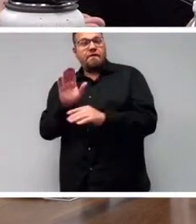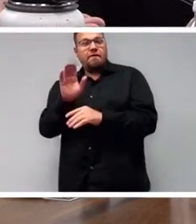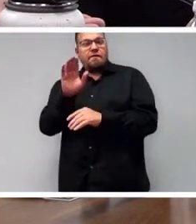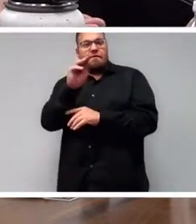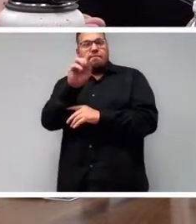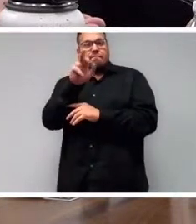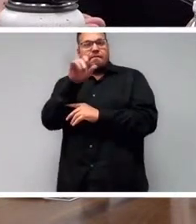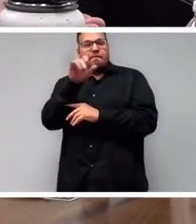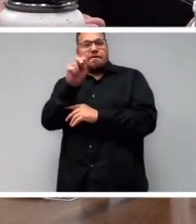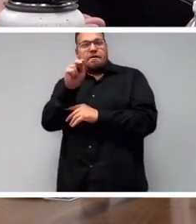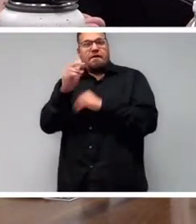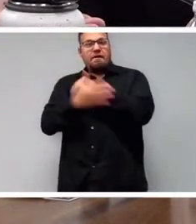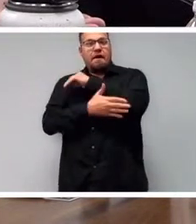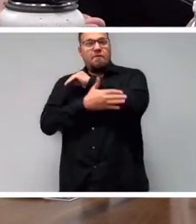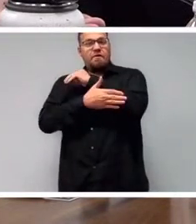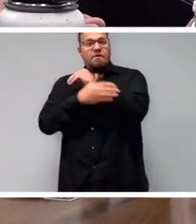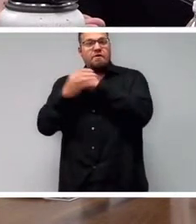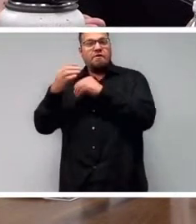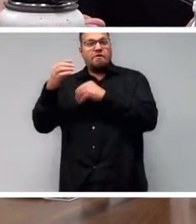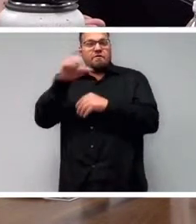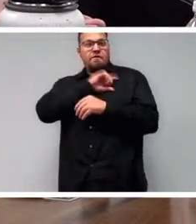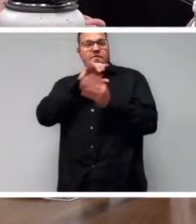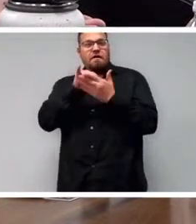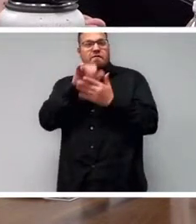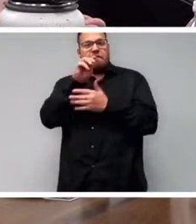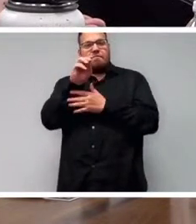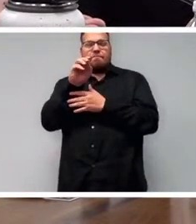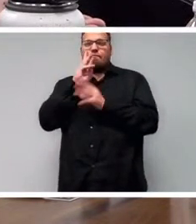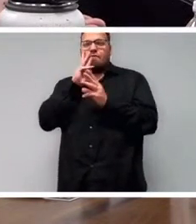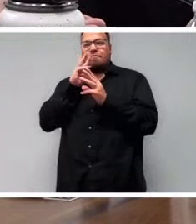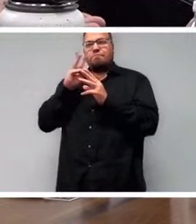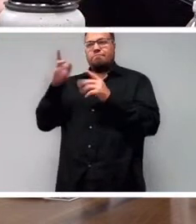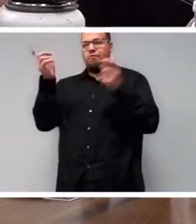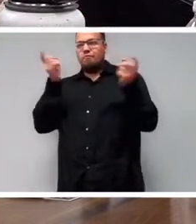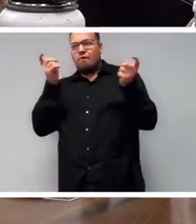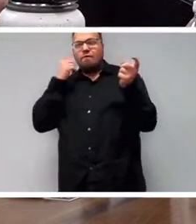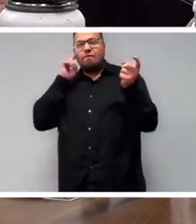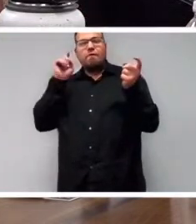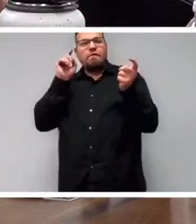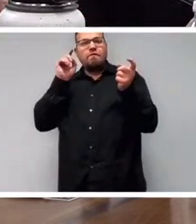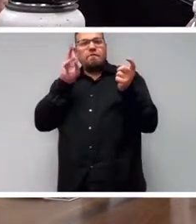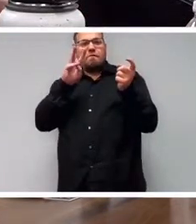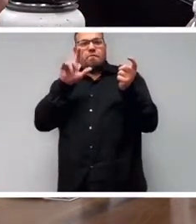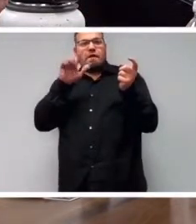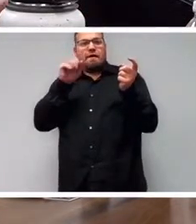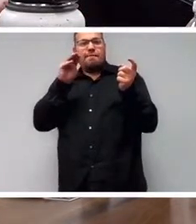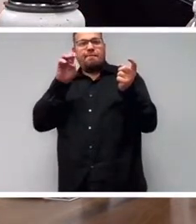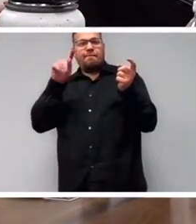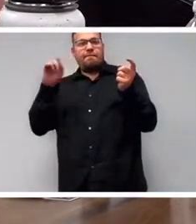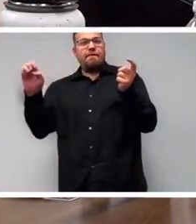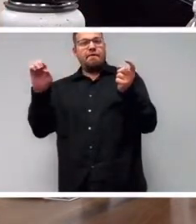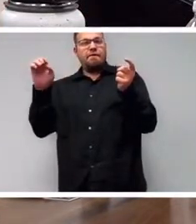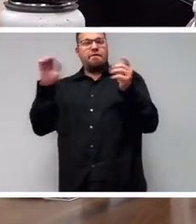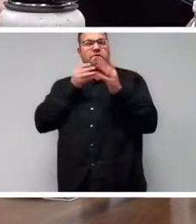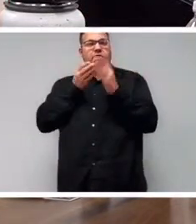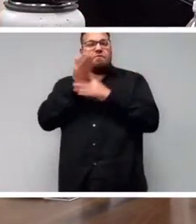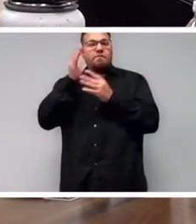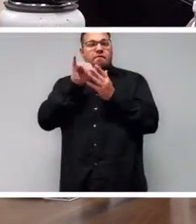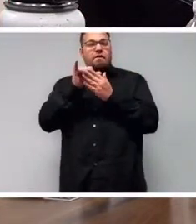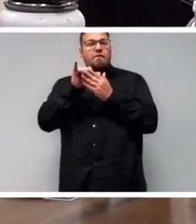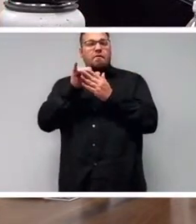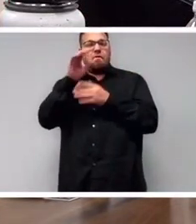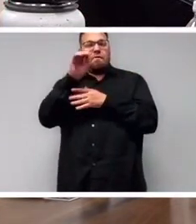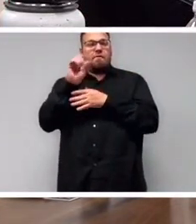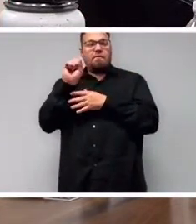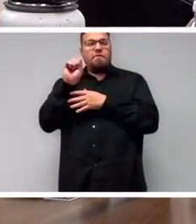Office is the Marine Patrol authority for the Willamette. And through the Oregon State Marine Board, which through a